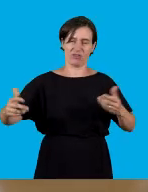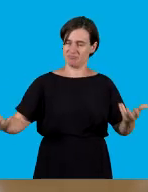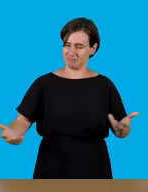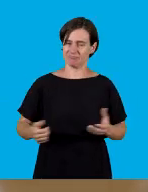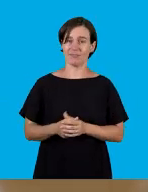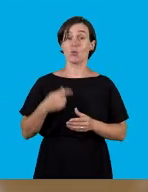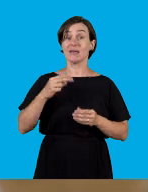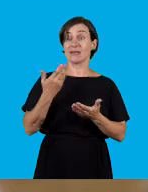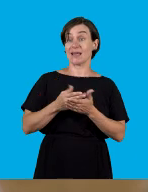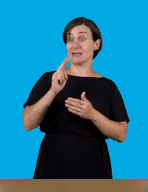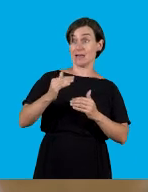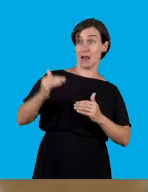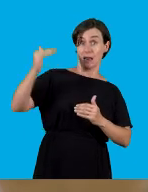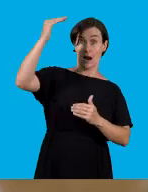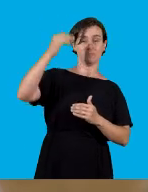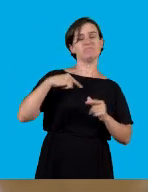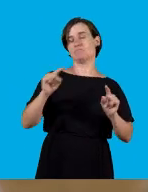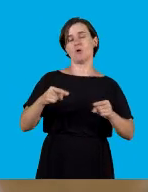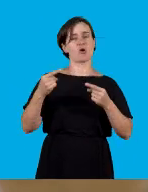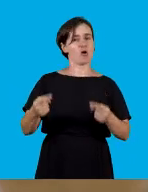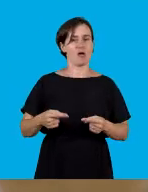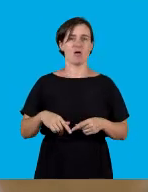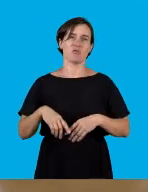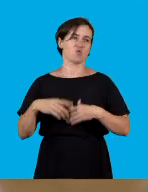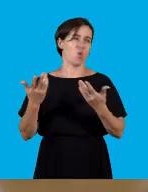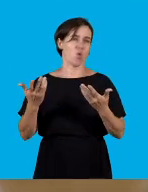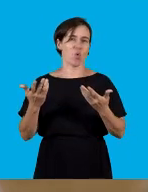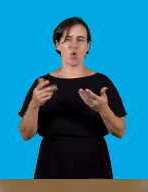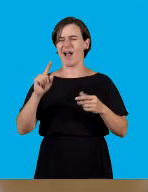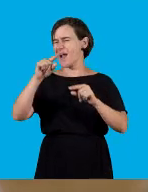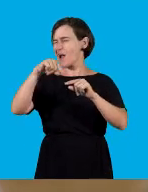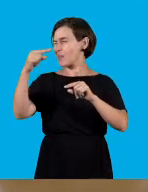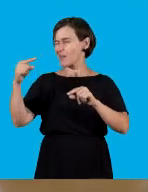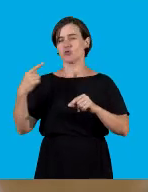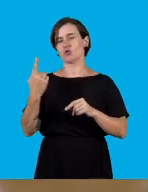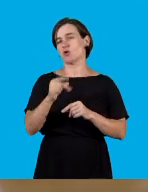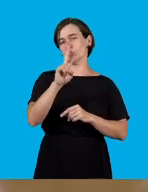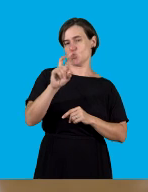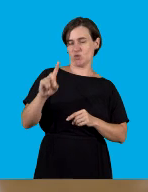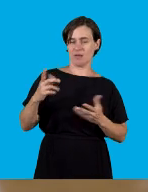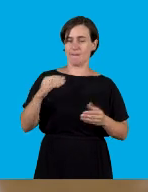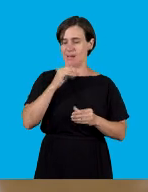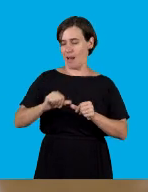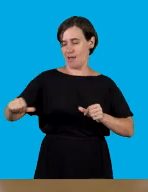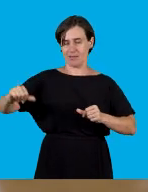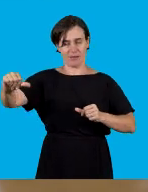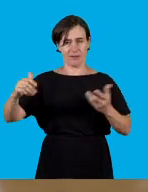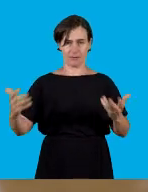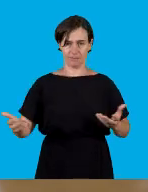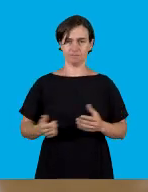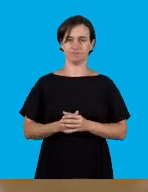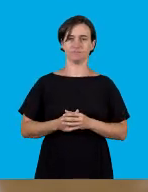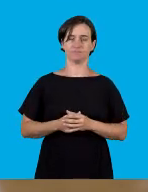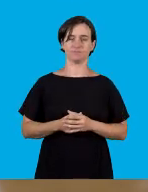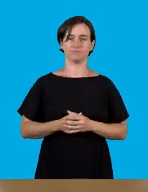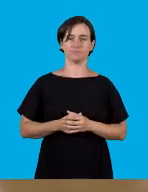that dimension. We cannot see the height of it, we cannot see all the other dimensions, but we can only see the length and the width, which is the